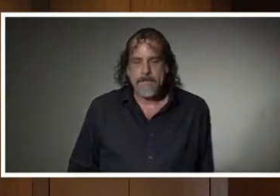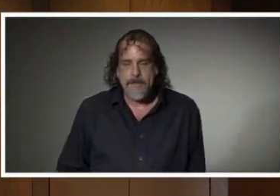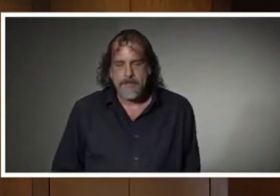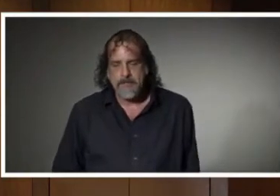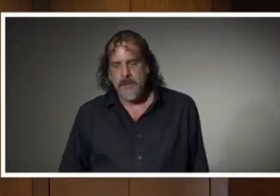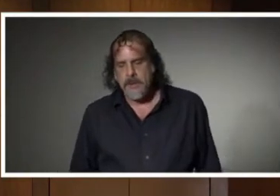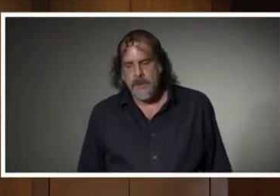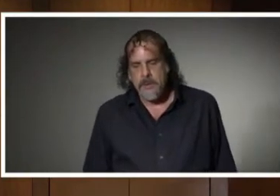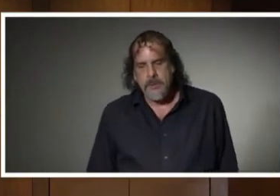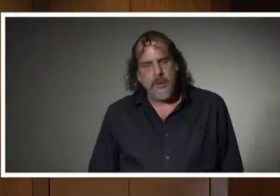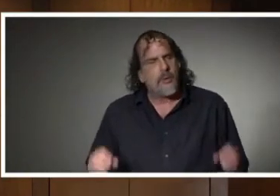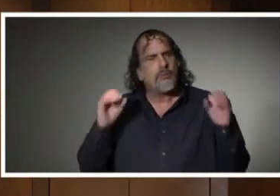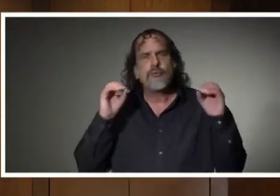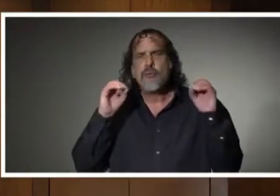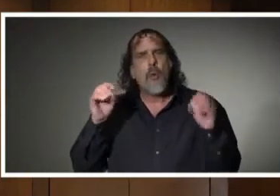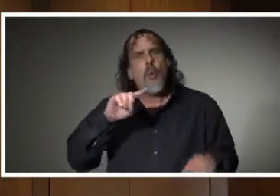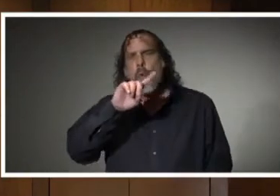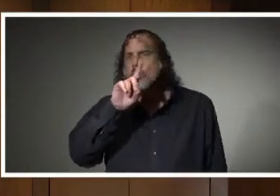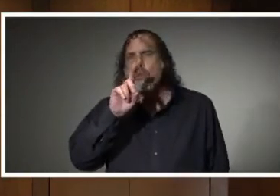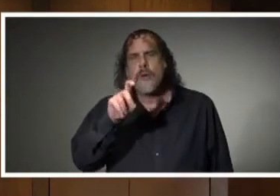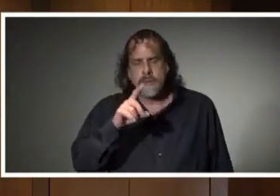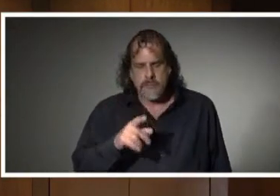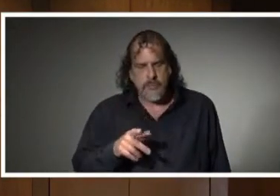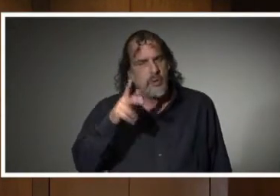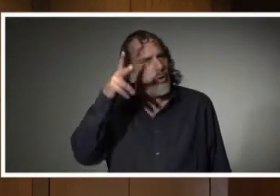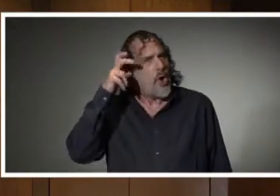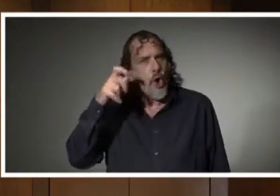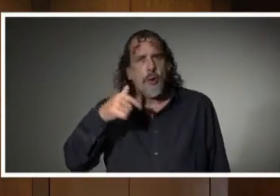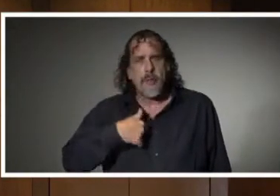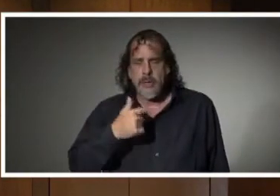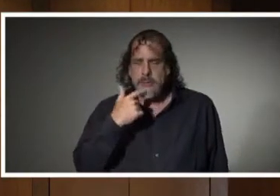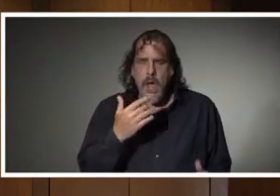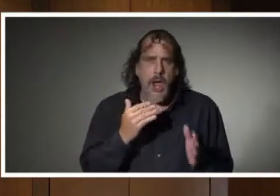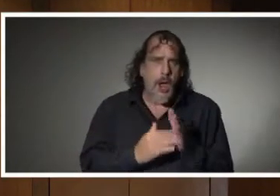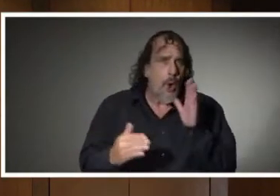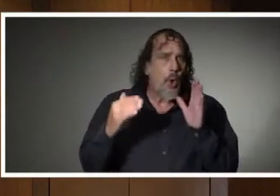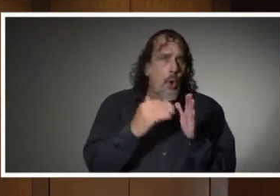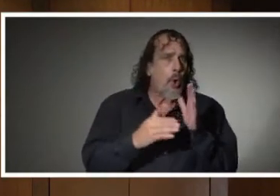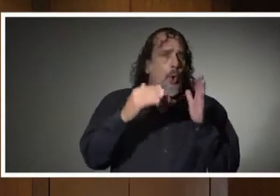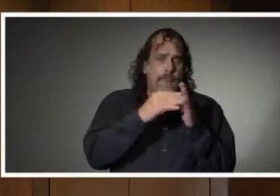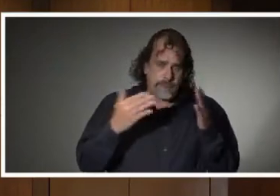no question that, and you've heard me say it from here before,